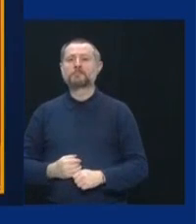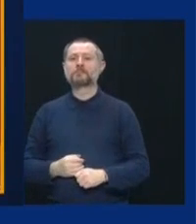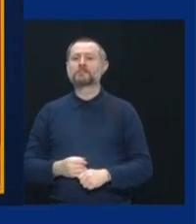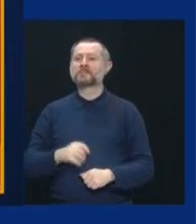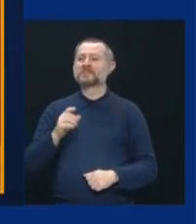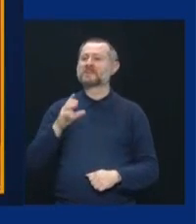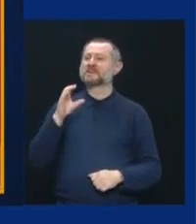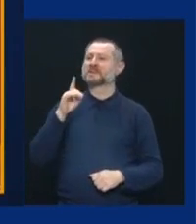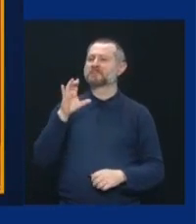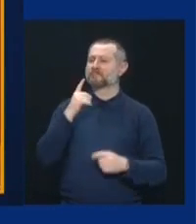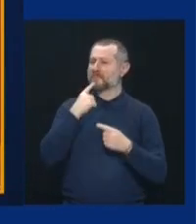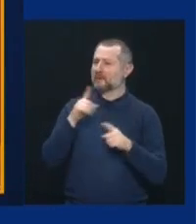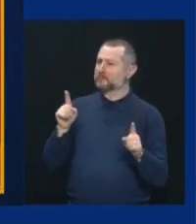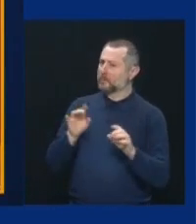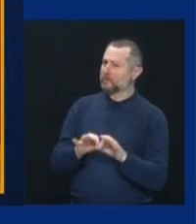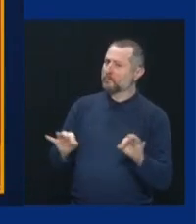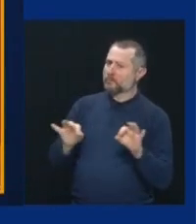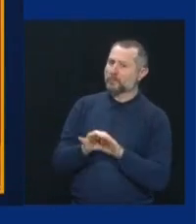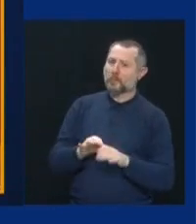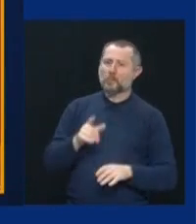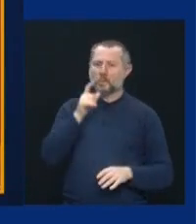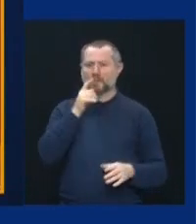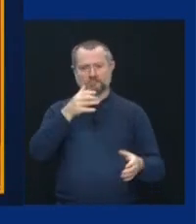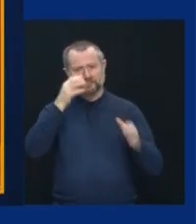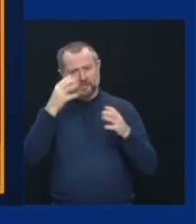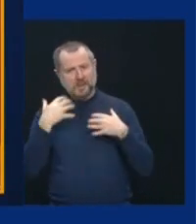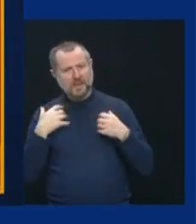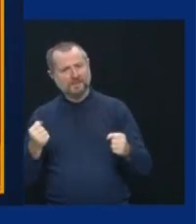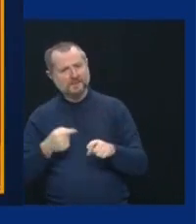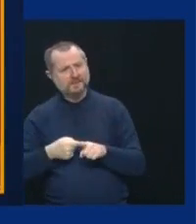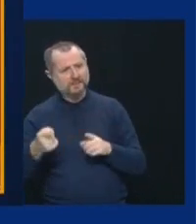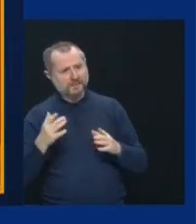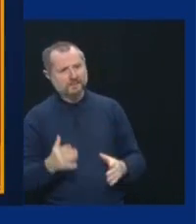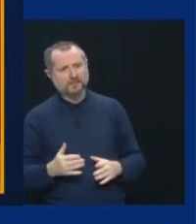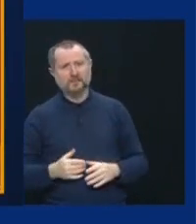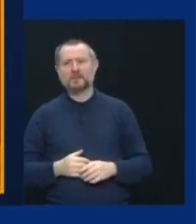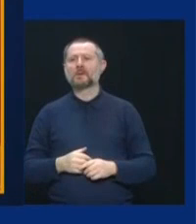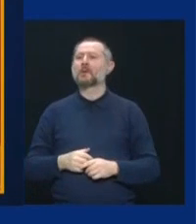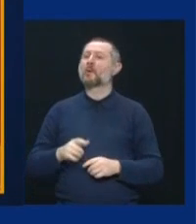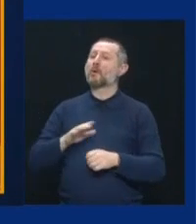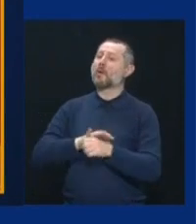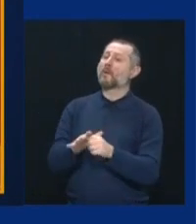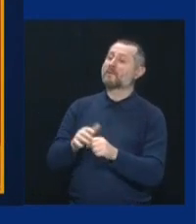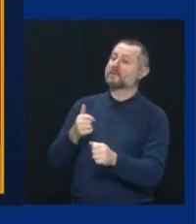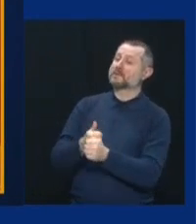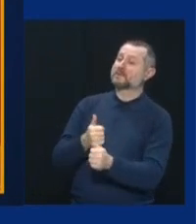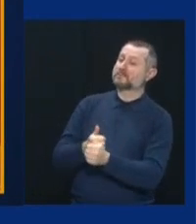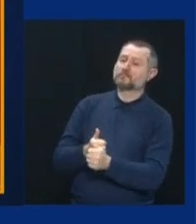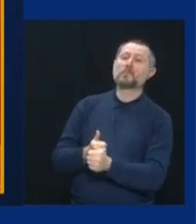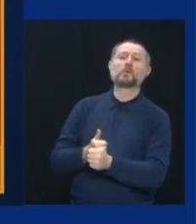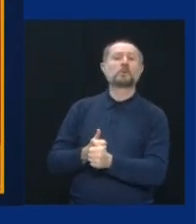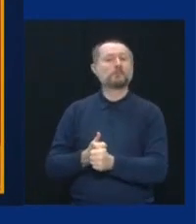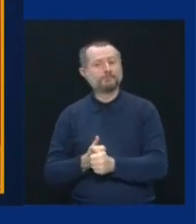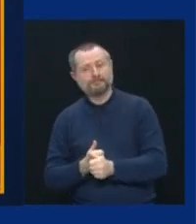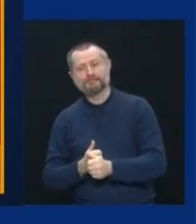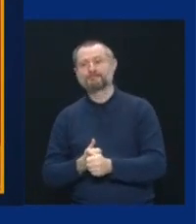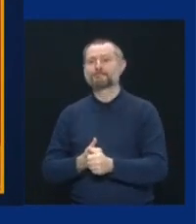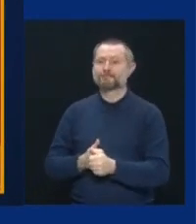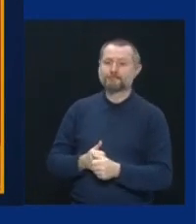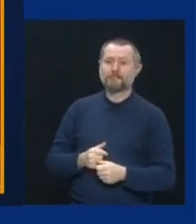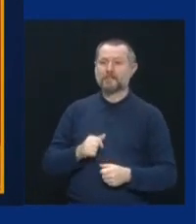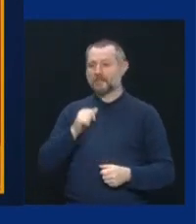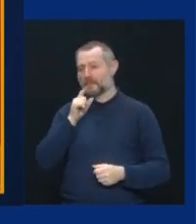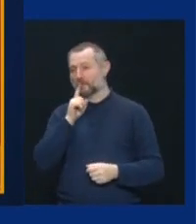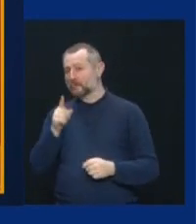CDC says it. The health experts say it. The COVID virus is not transmitted as